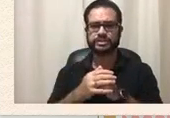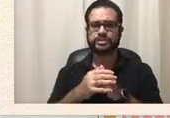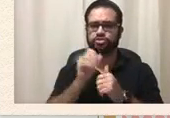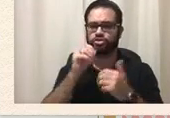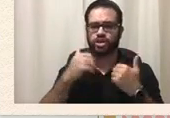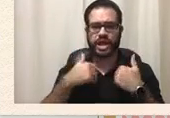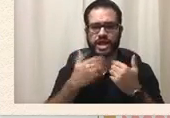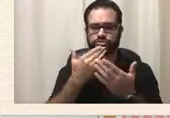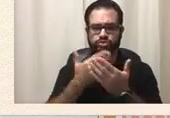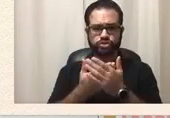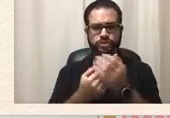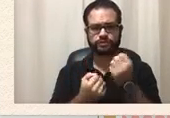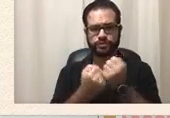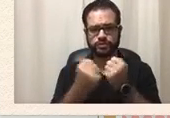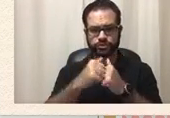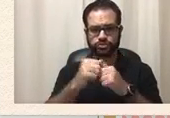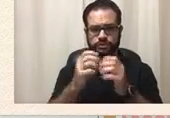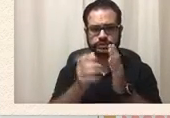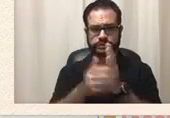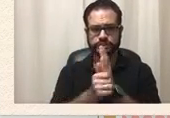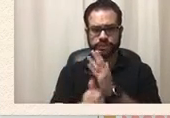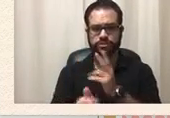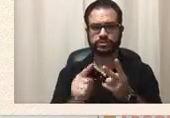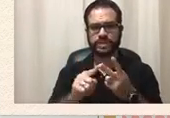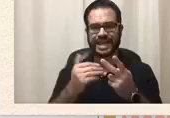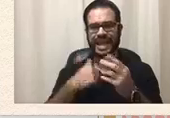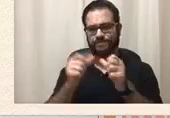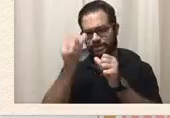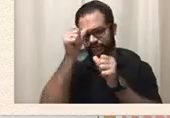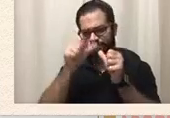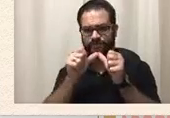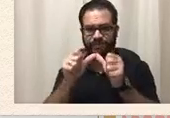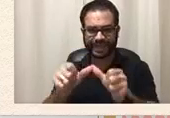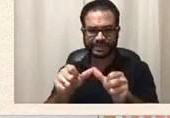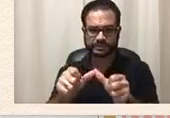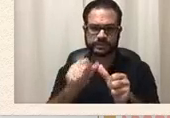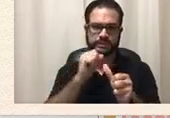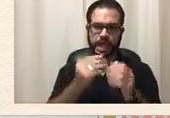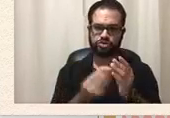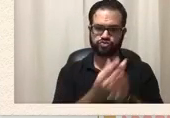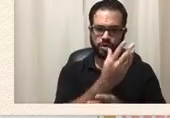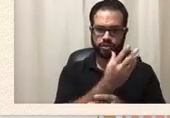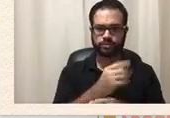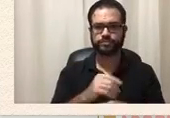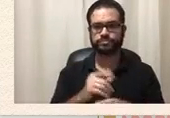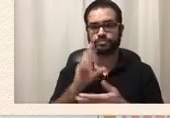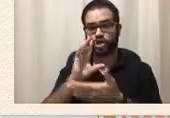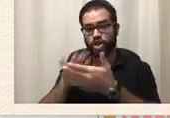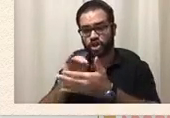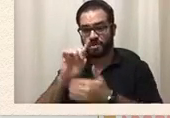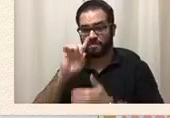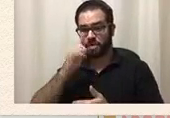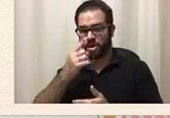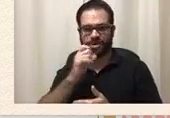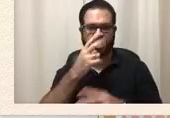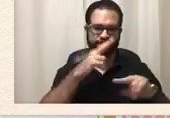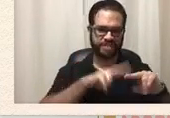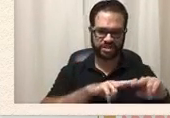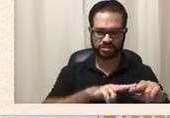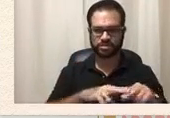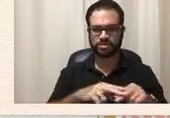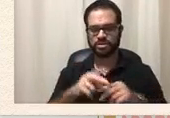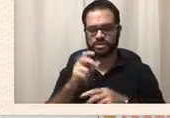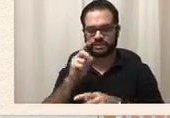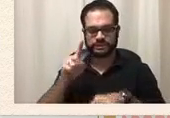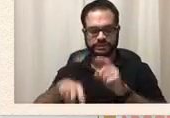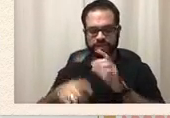of a growth mindset. They find learning boring instead of fun and captivating. They have a hard time connecting to the stories that they are reading,